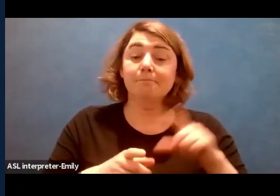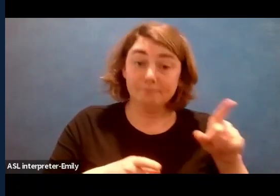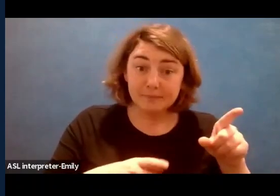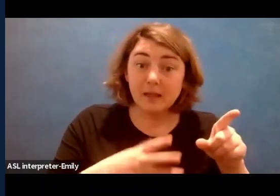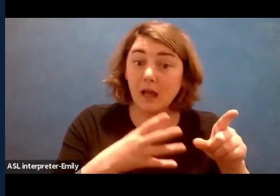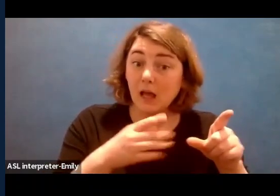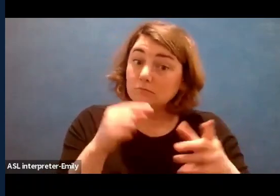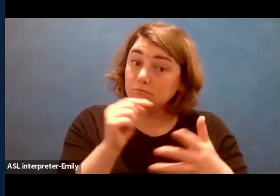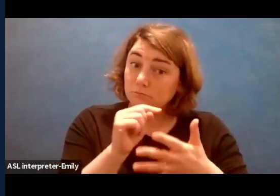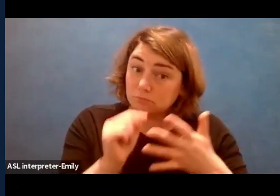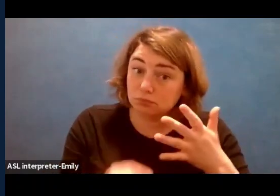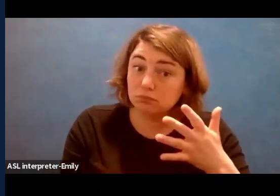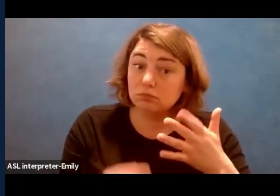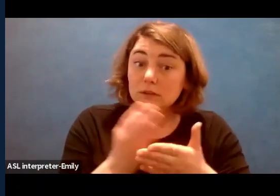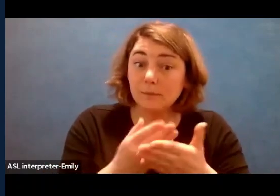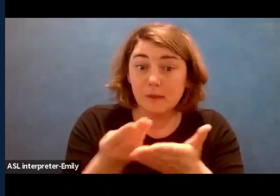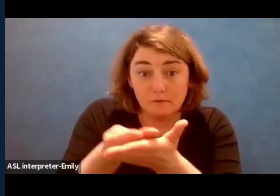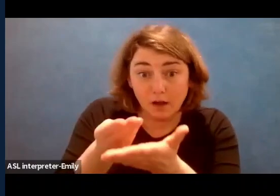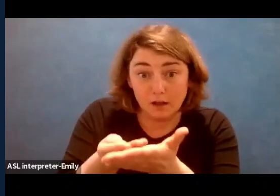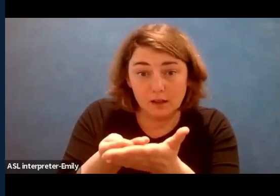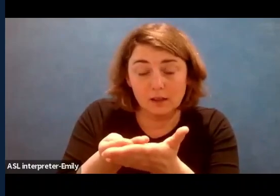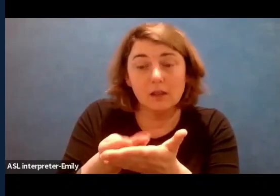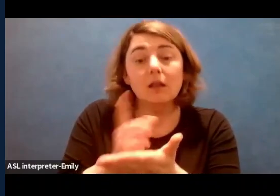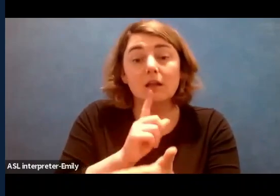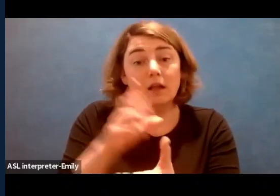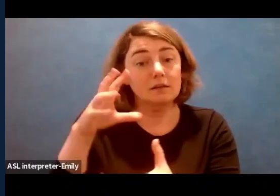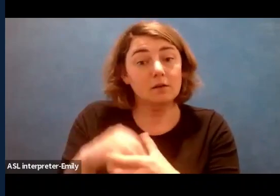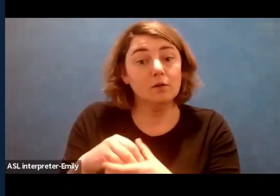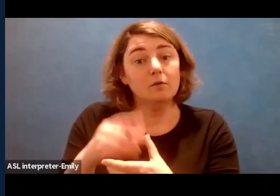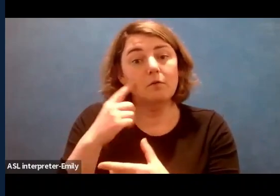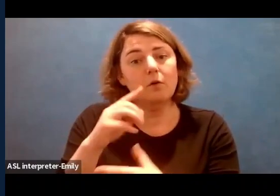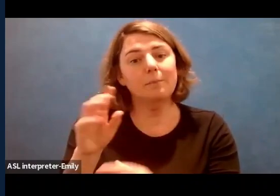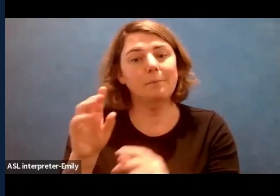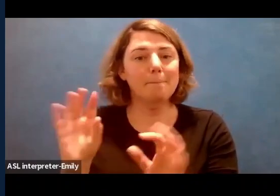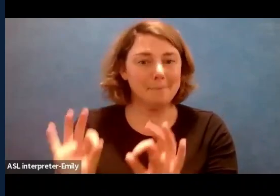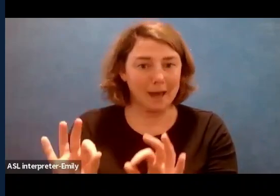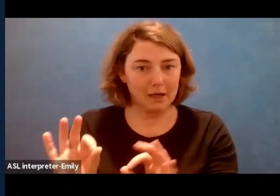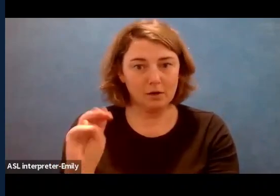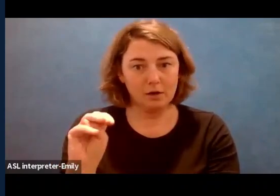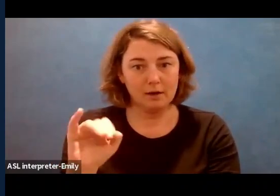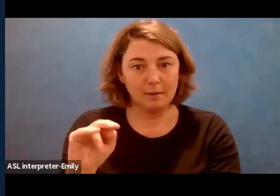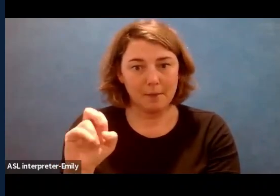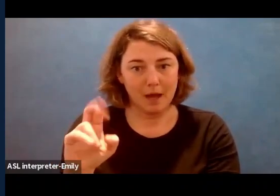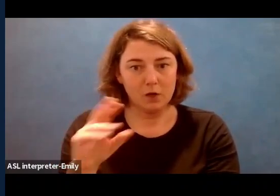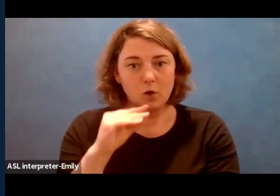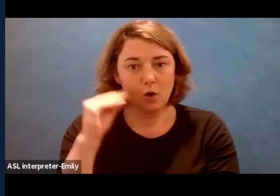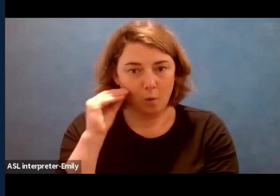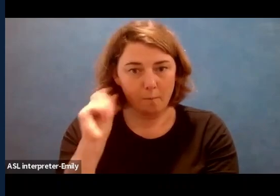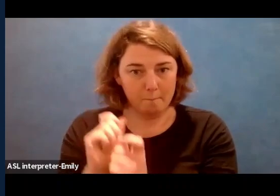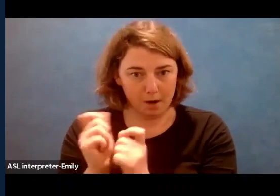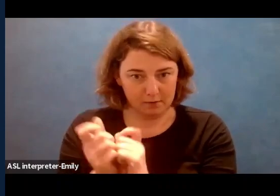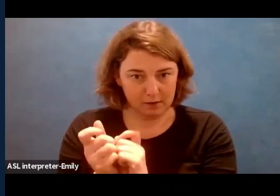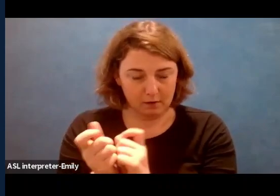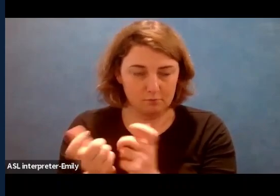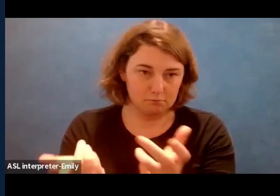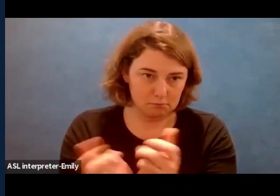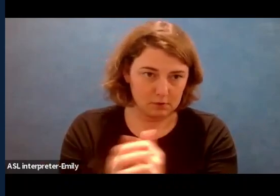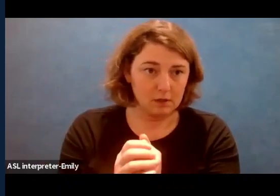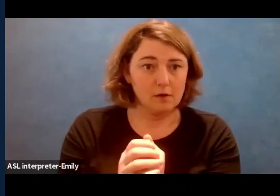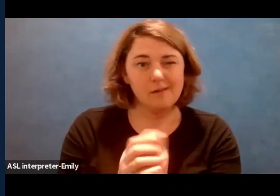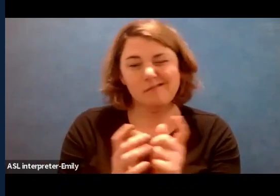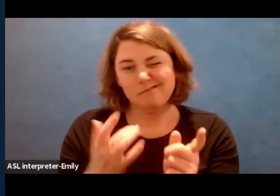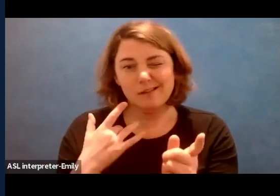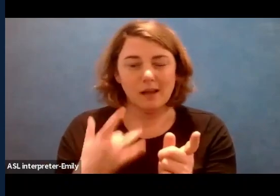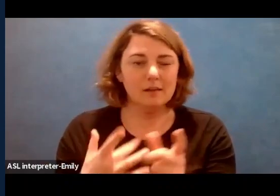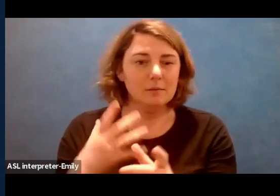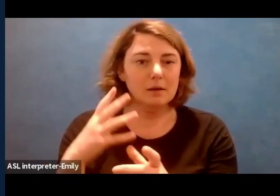And among that funding, that does include funding for minor home modifications. I would say that this would usually be